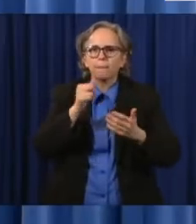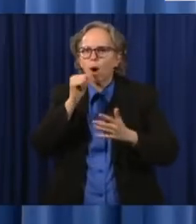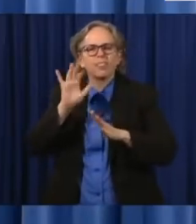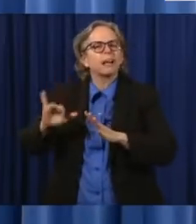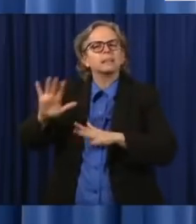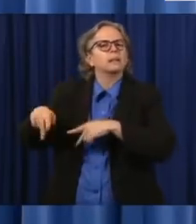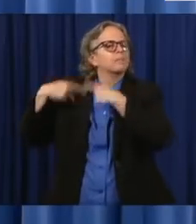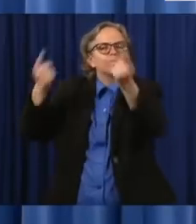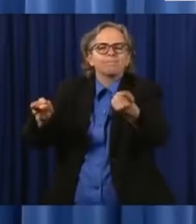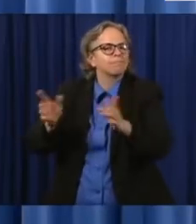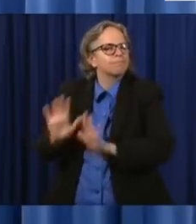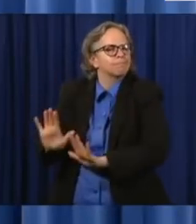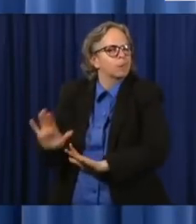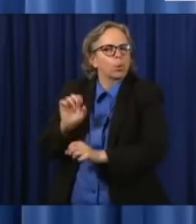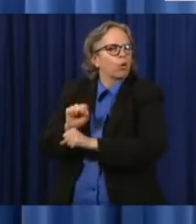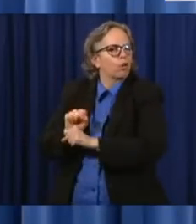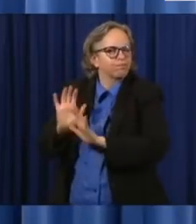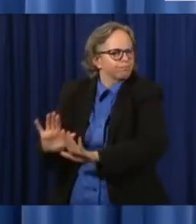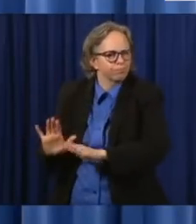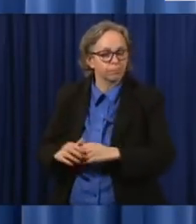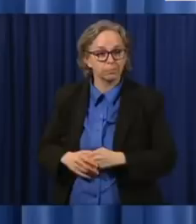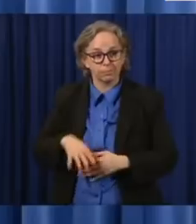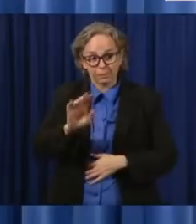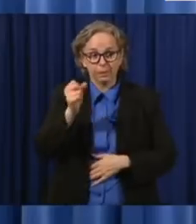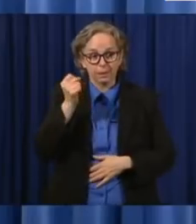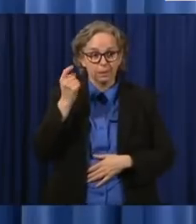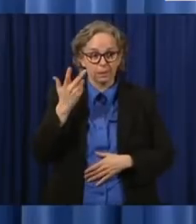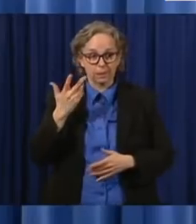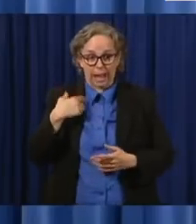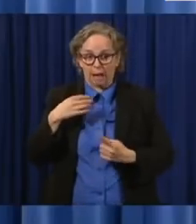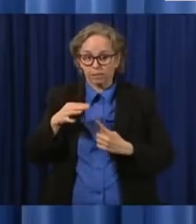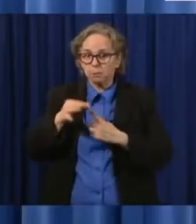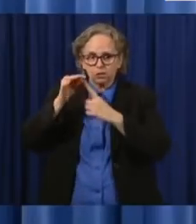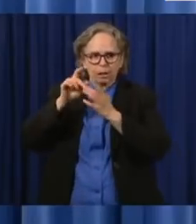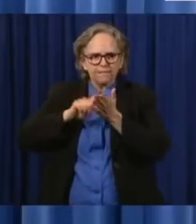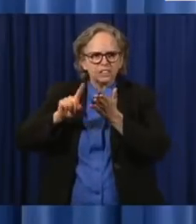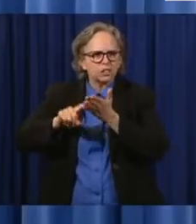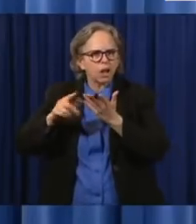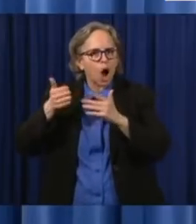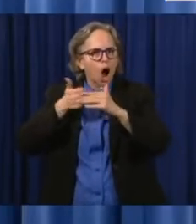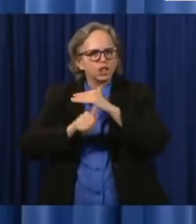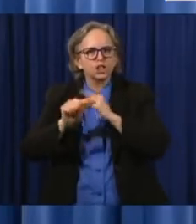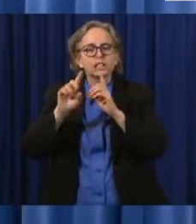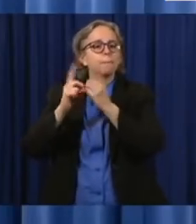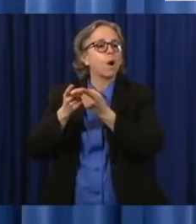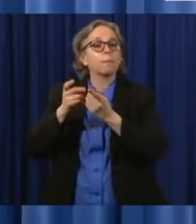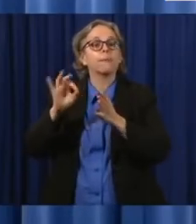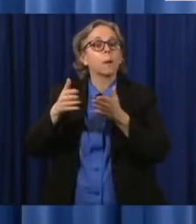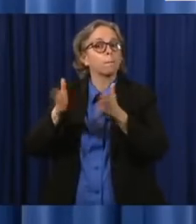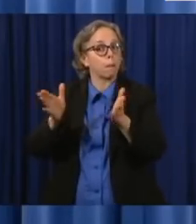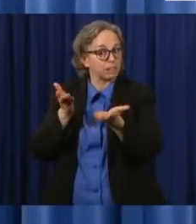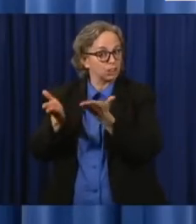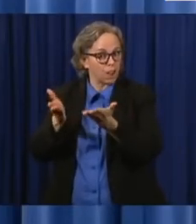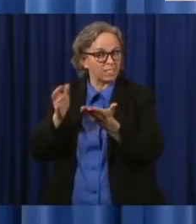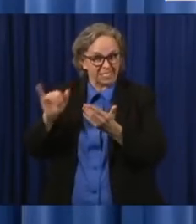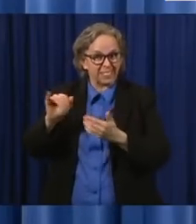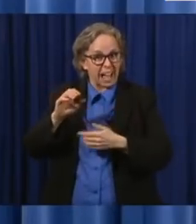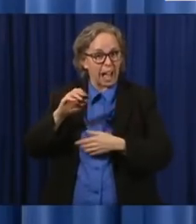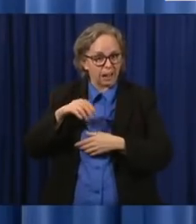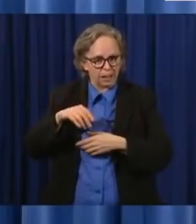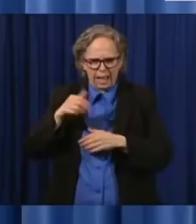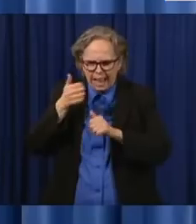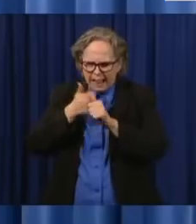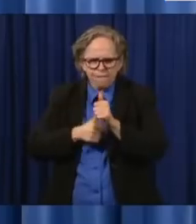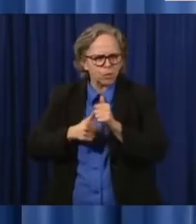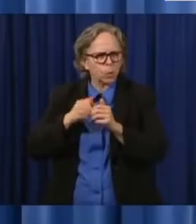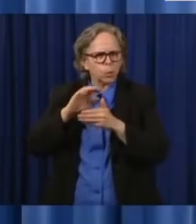Our special investigators out of the Department of Public Service, they go out every weekend,